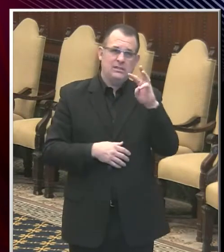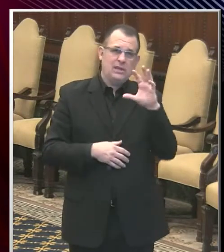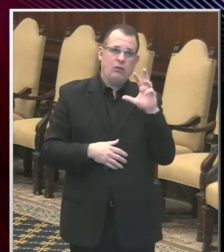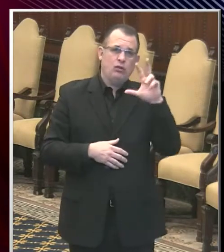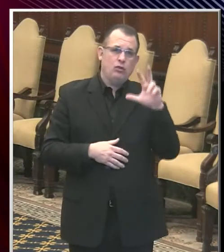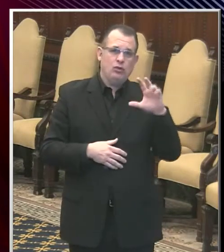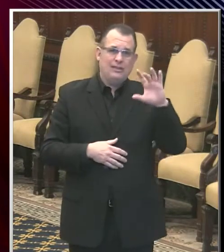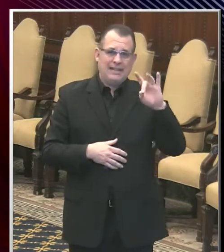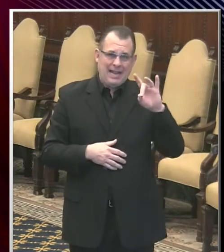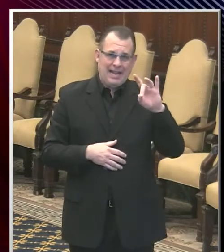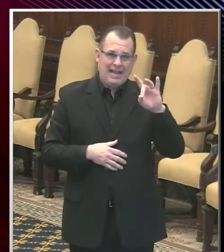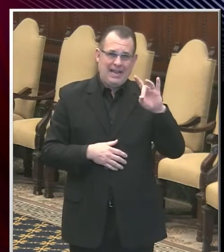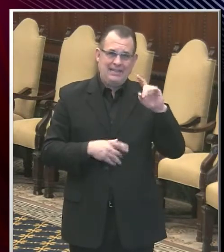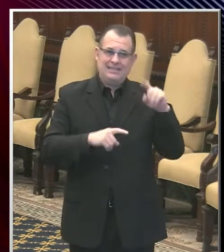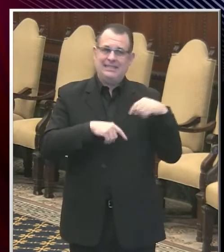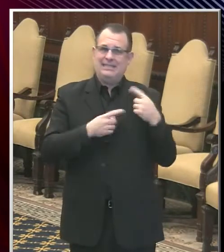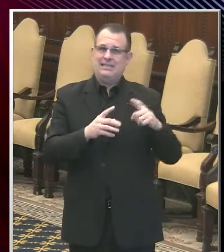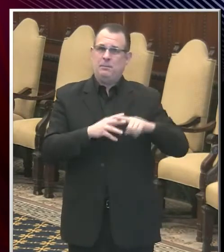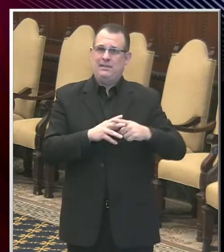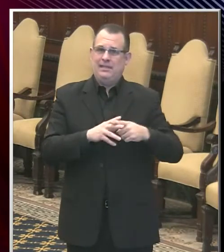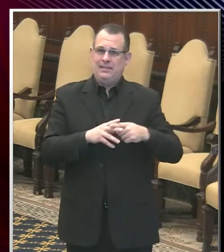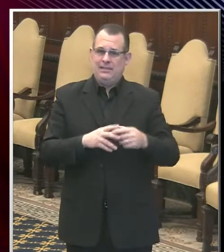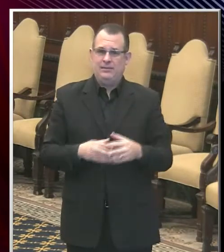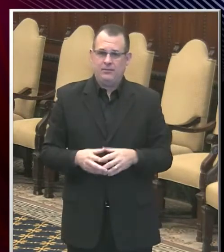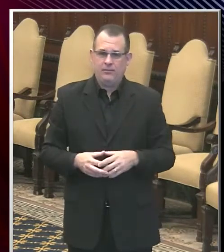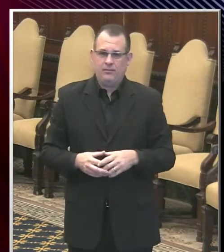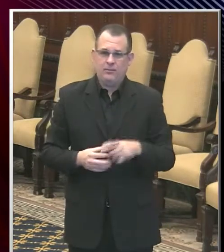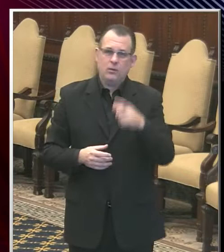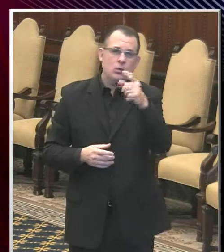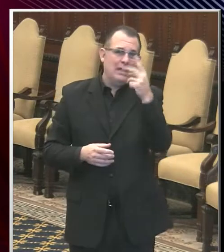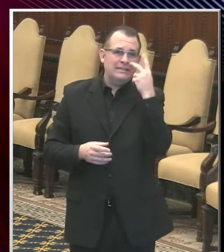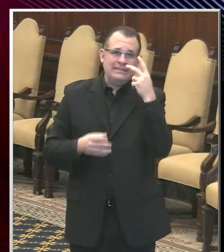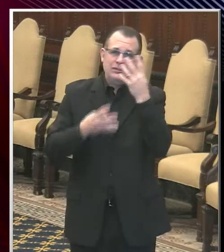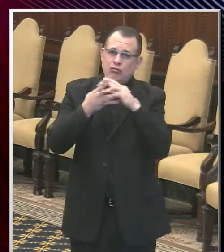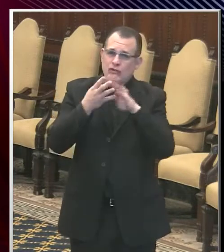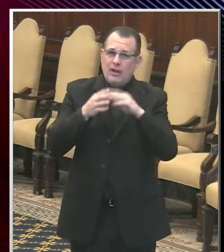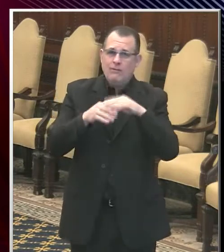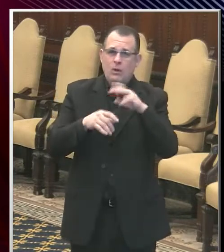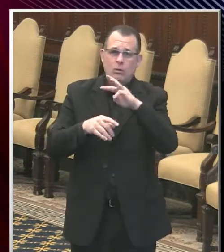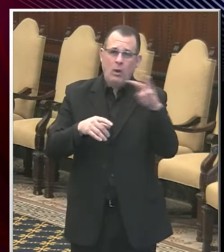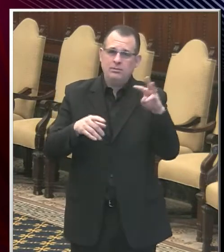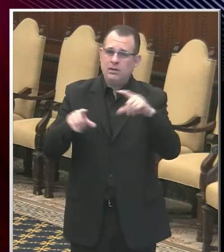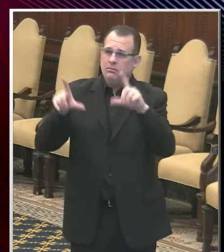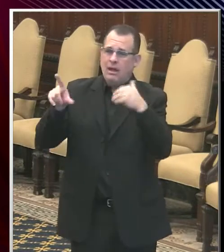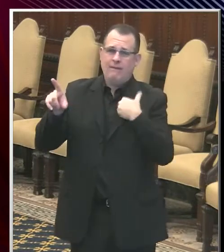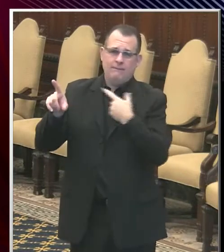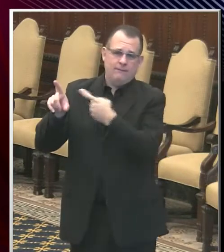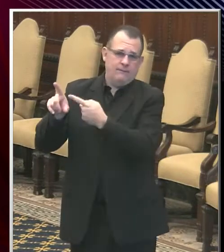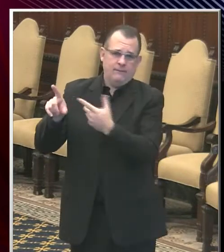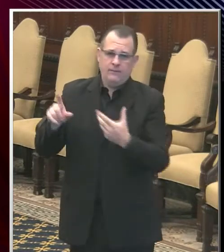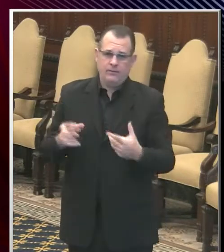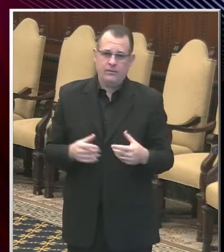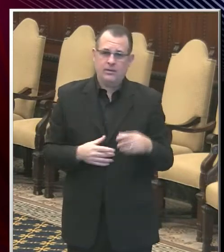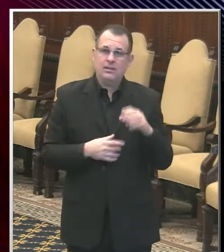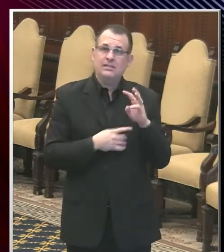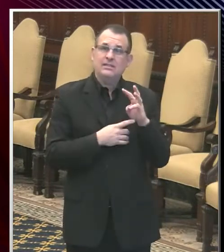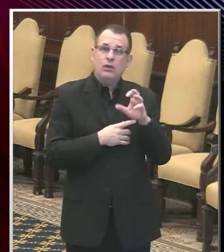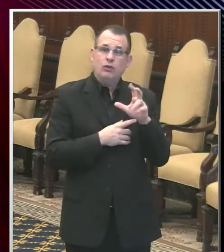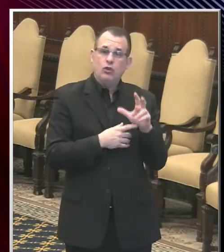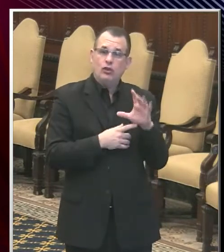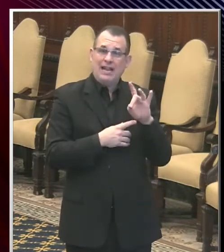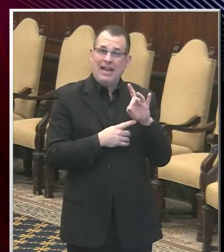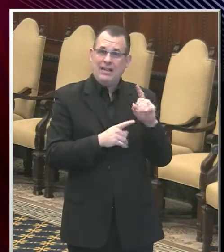of the epidemic. See the graph on our website for trends and mortality as well. Of the 638 deaths we have so